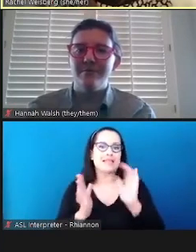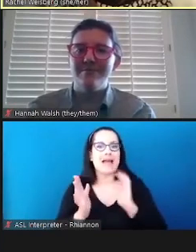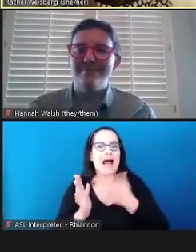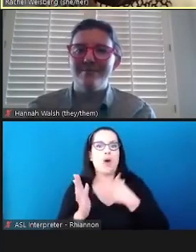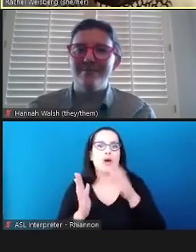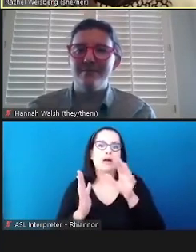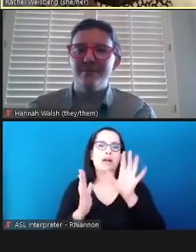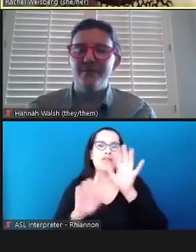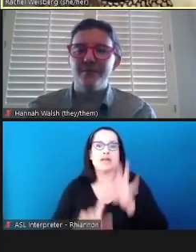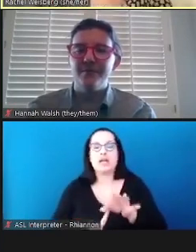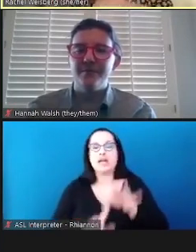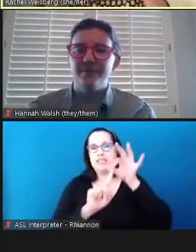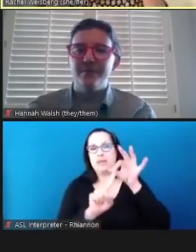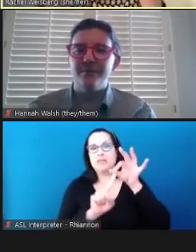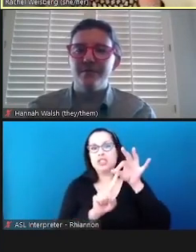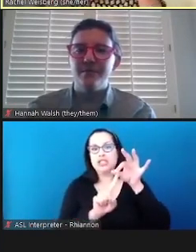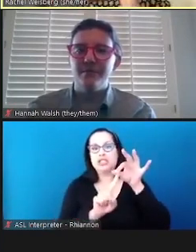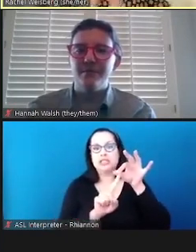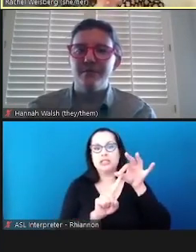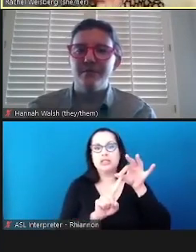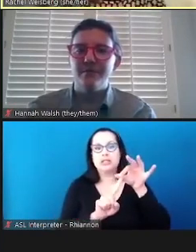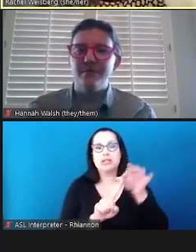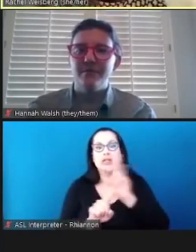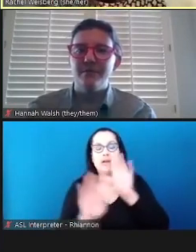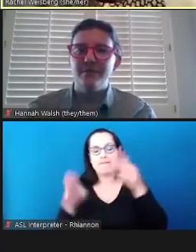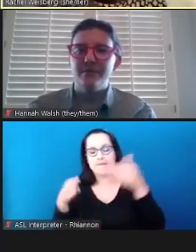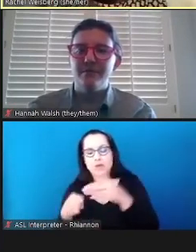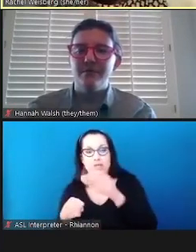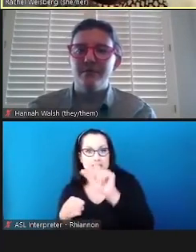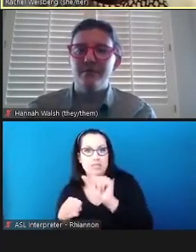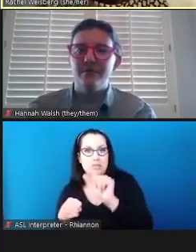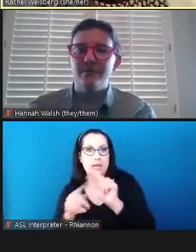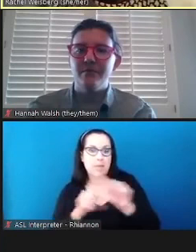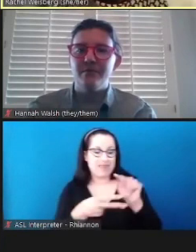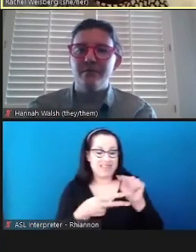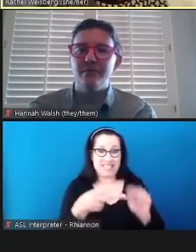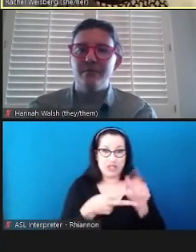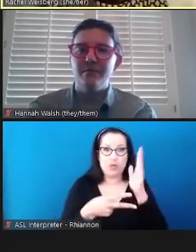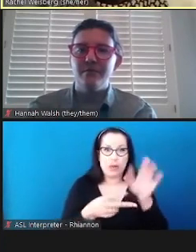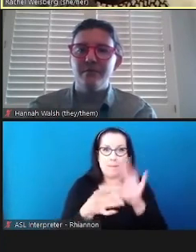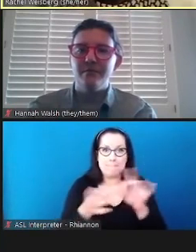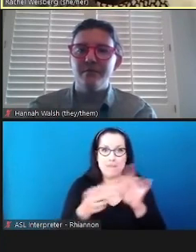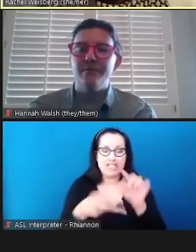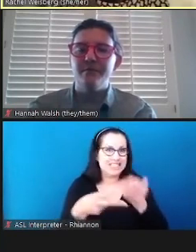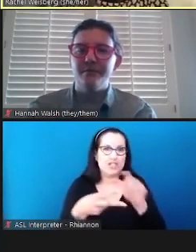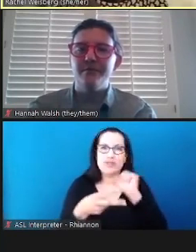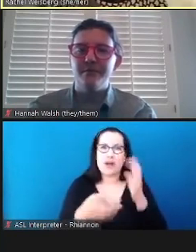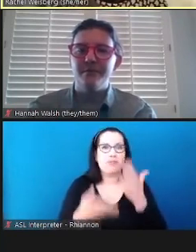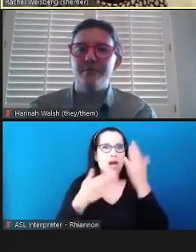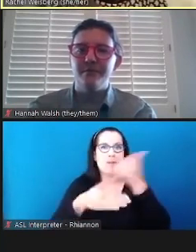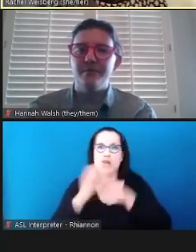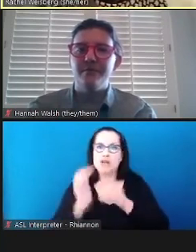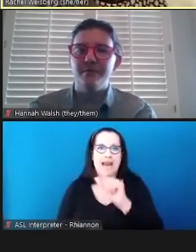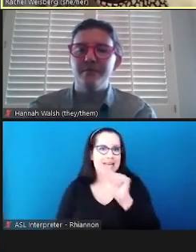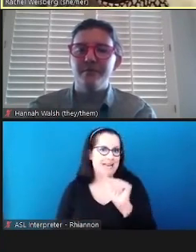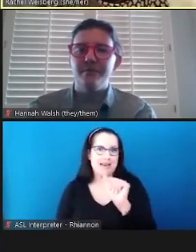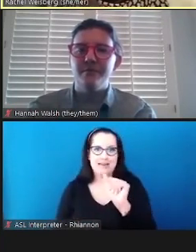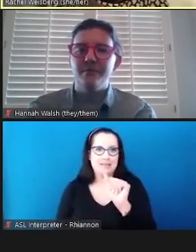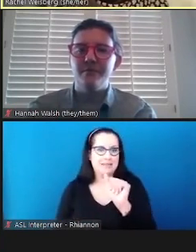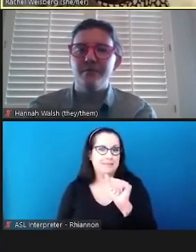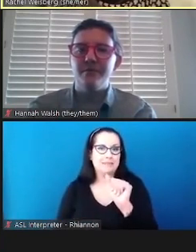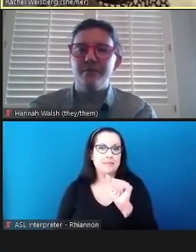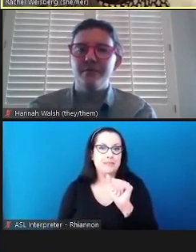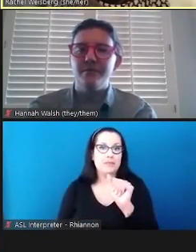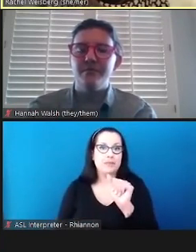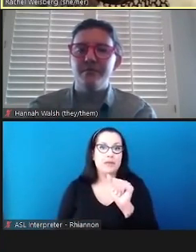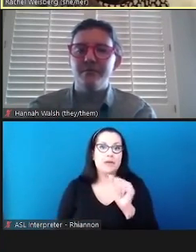it's not going to focus, that we're only going to focus on disability, because those cases were not brought under the ADA. And to the best of my knowledge,